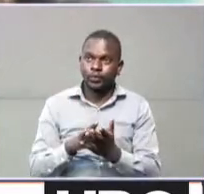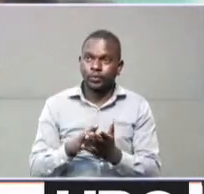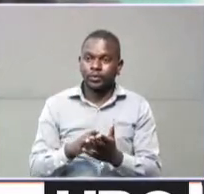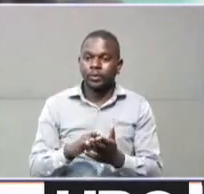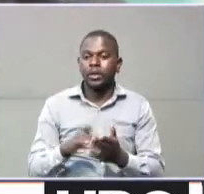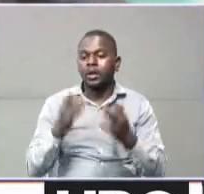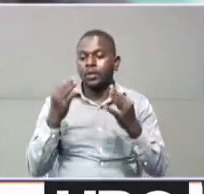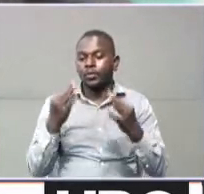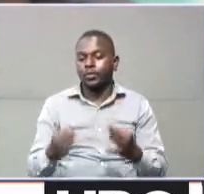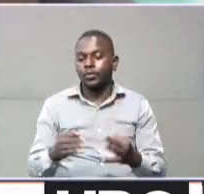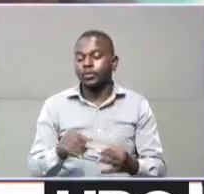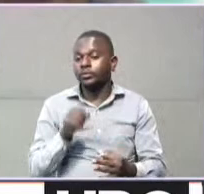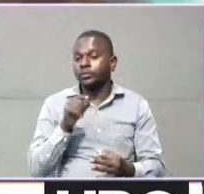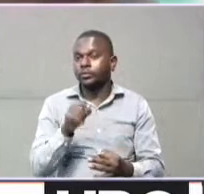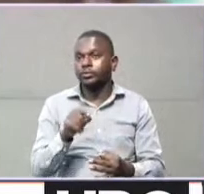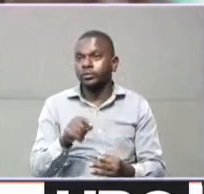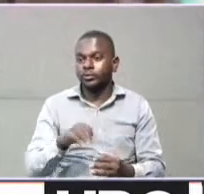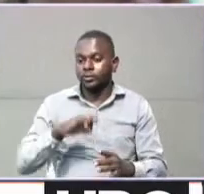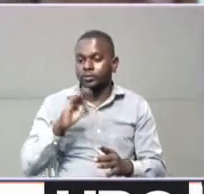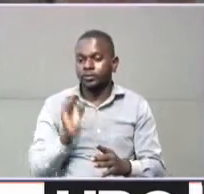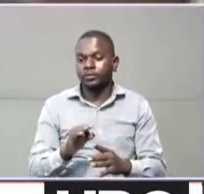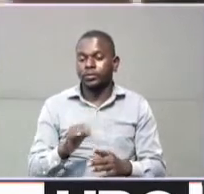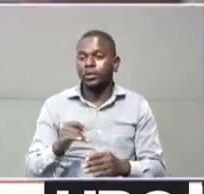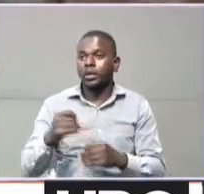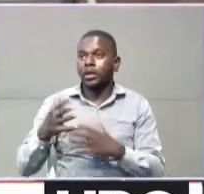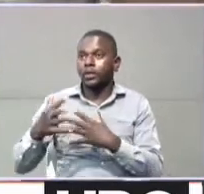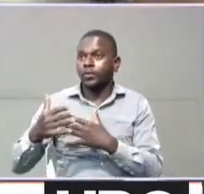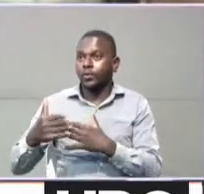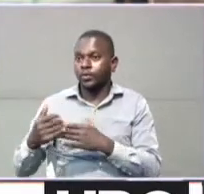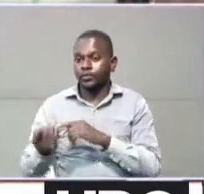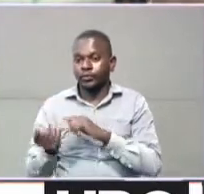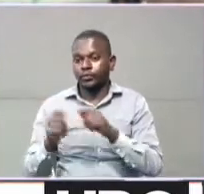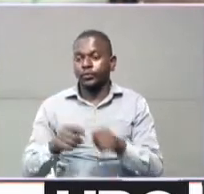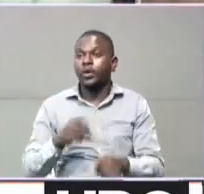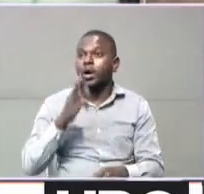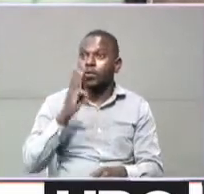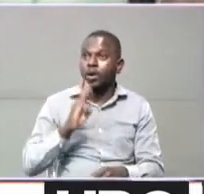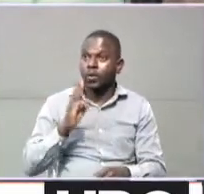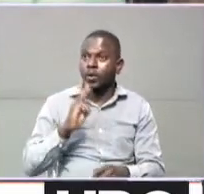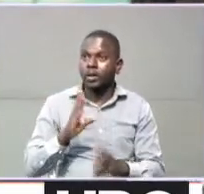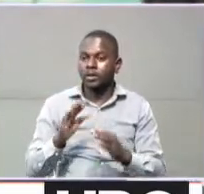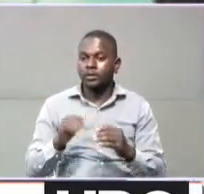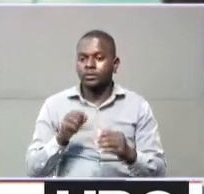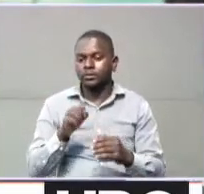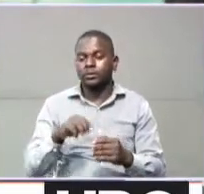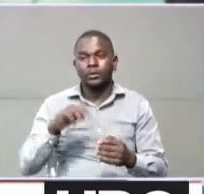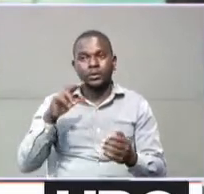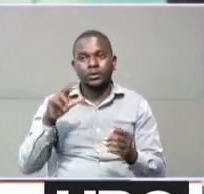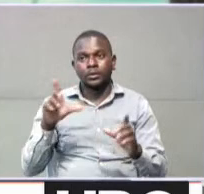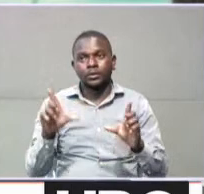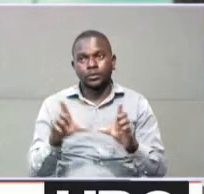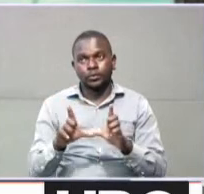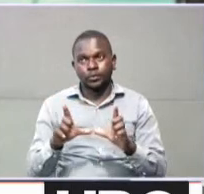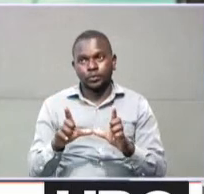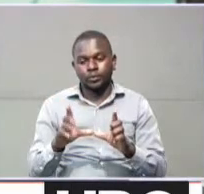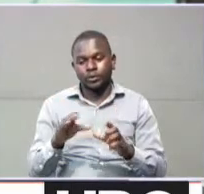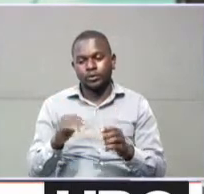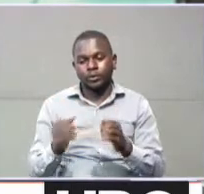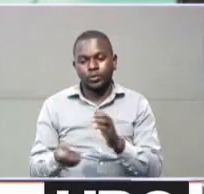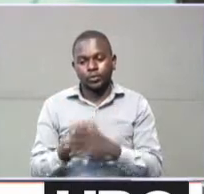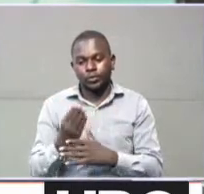of products from this particular facility so they came for wine but when they got a certification they went and produced other